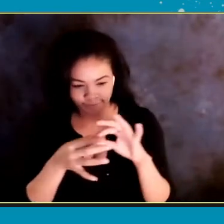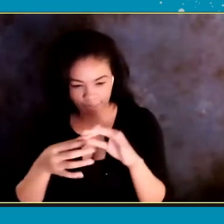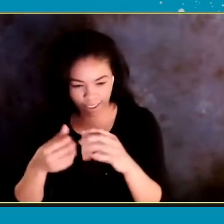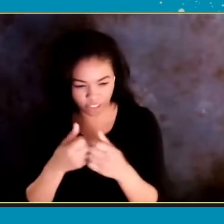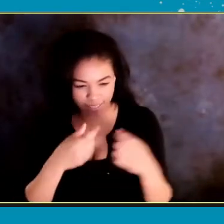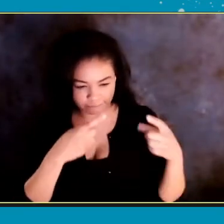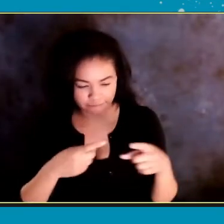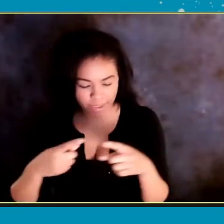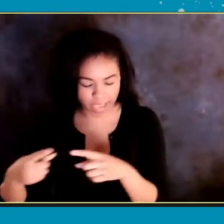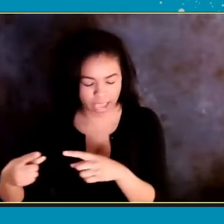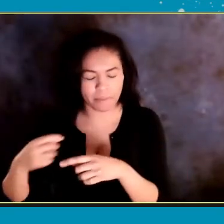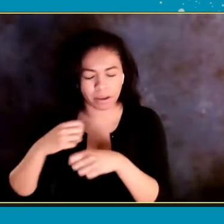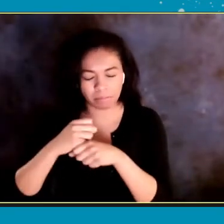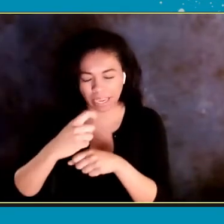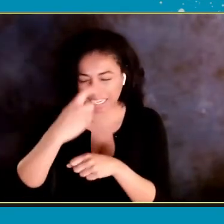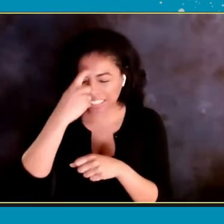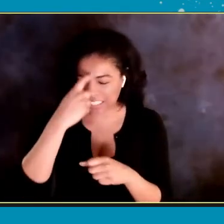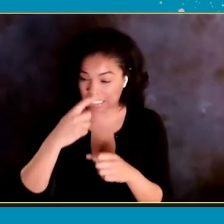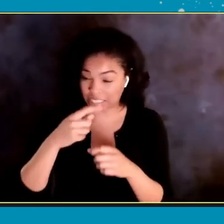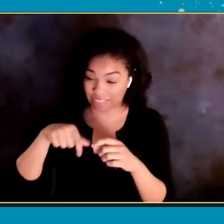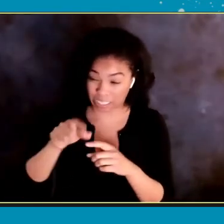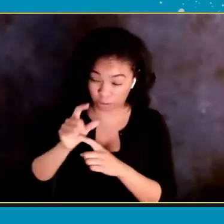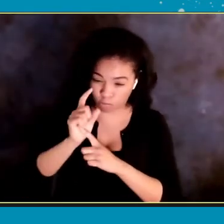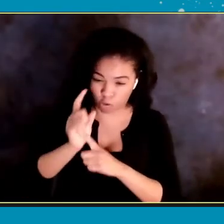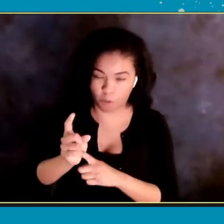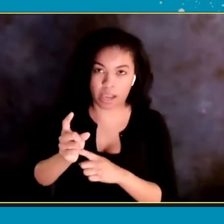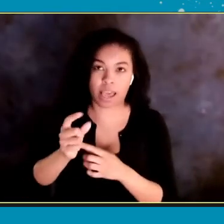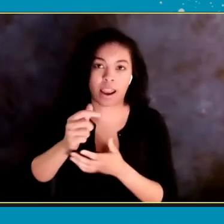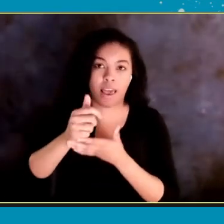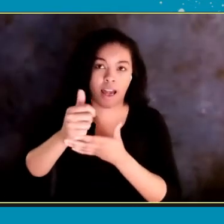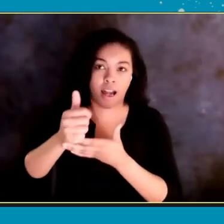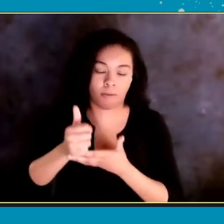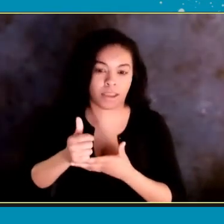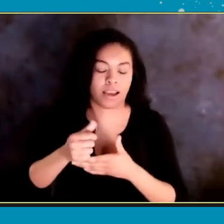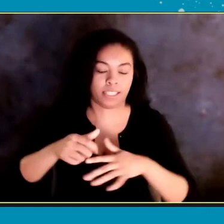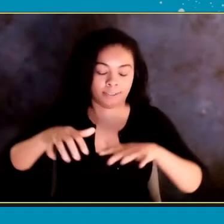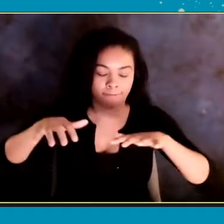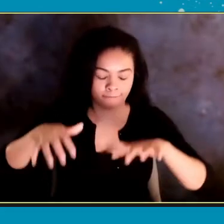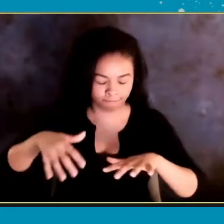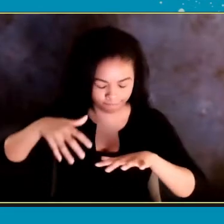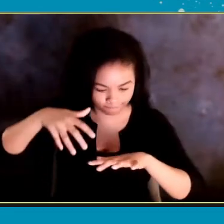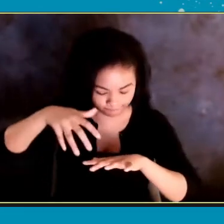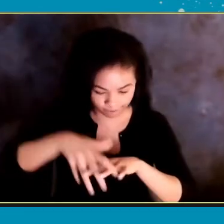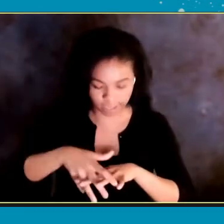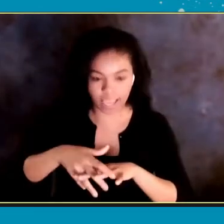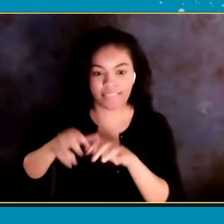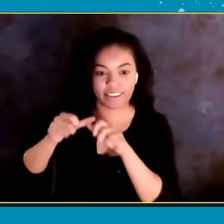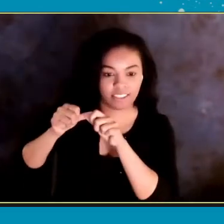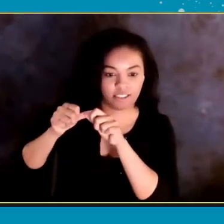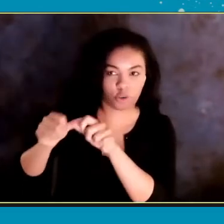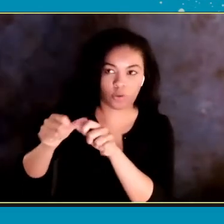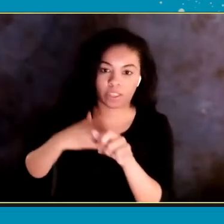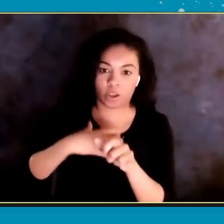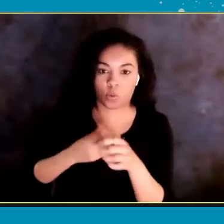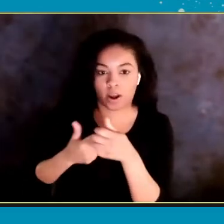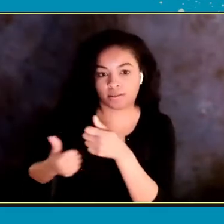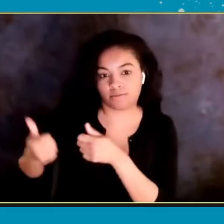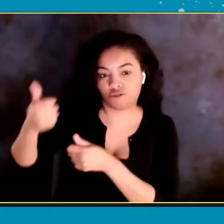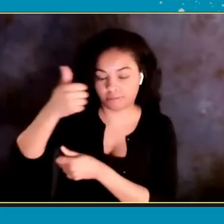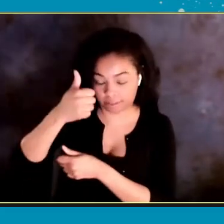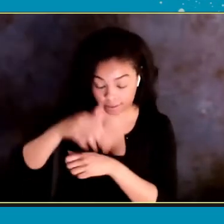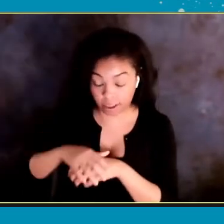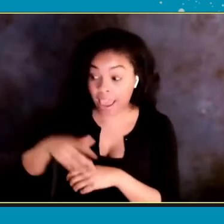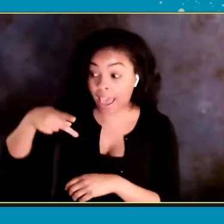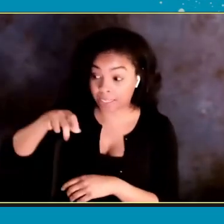us in the continuum that is white supremacy. So as we heard from Pam, now is a